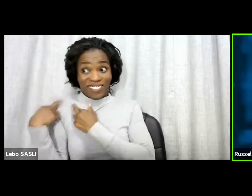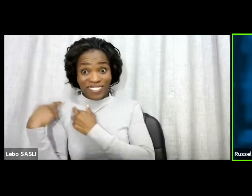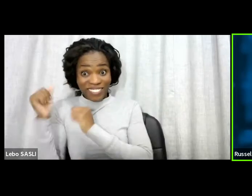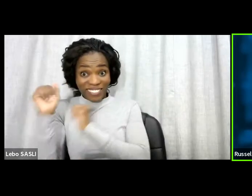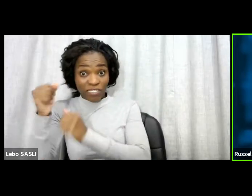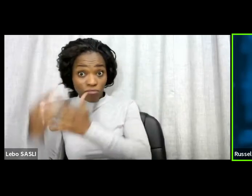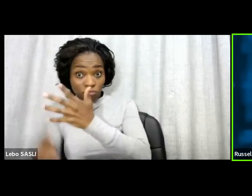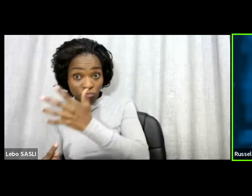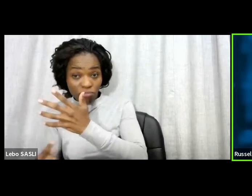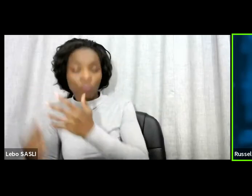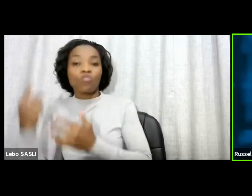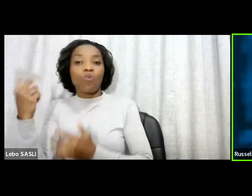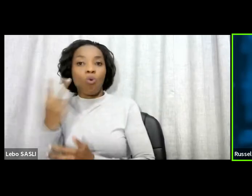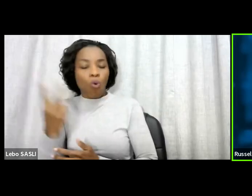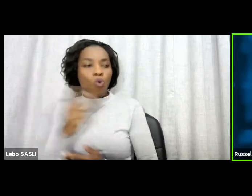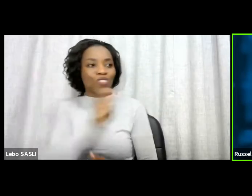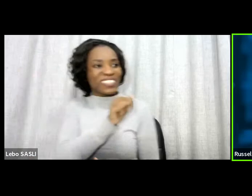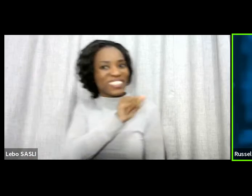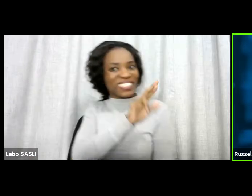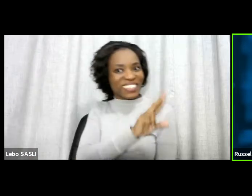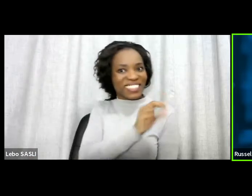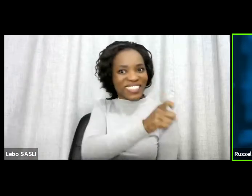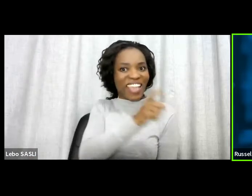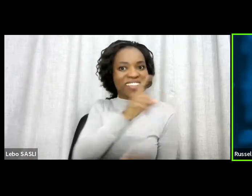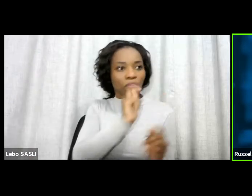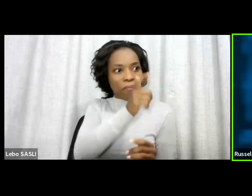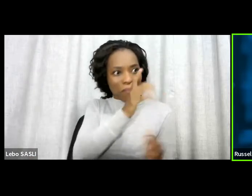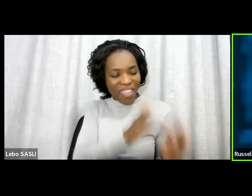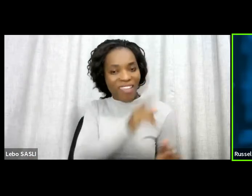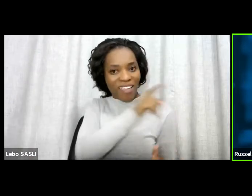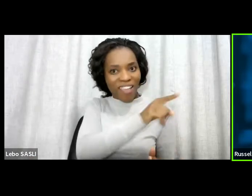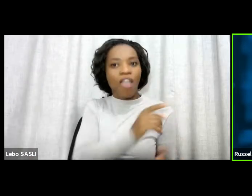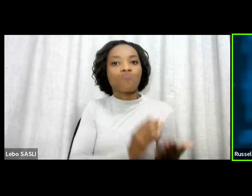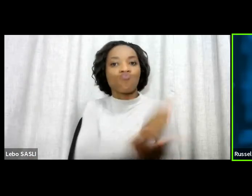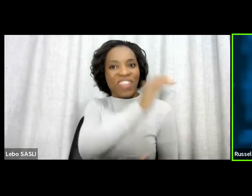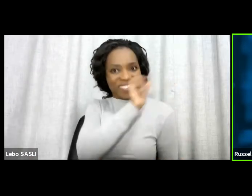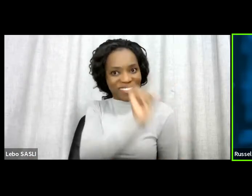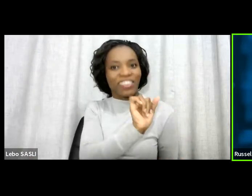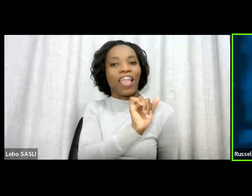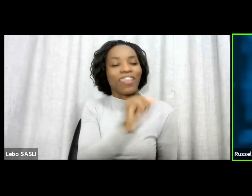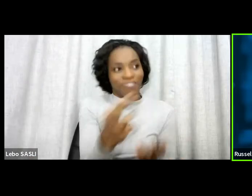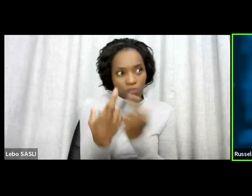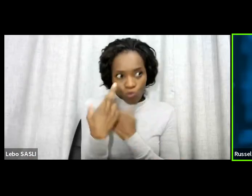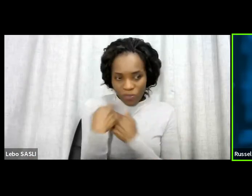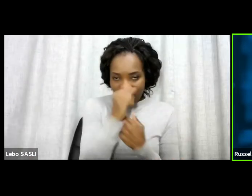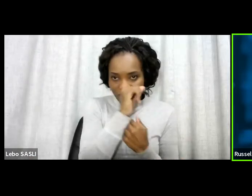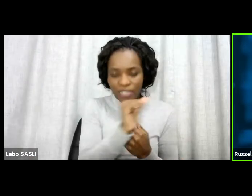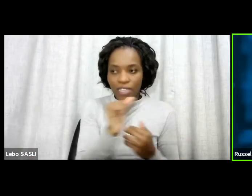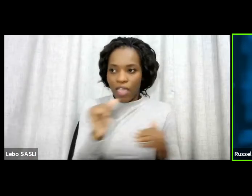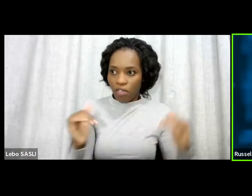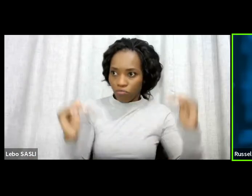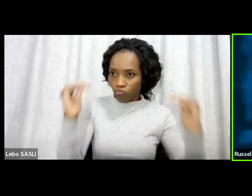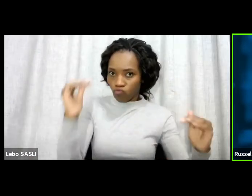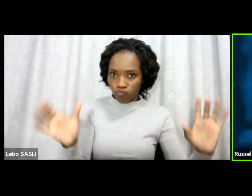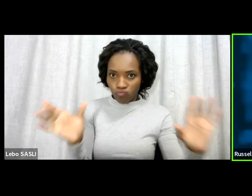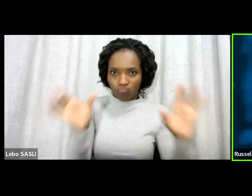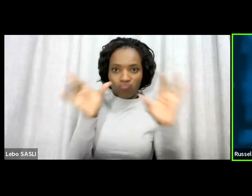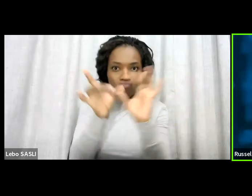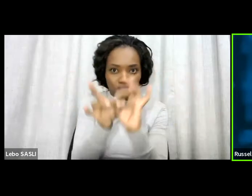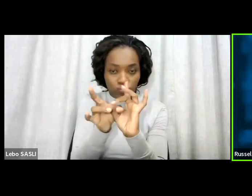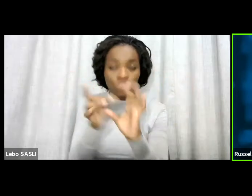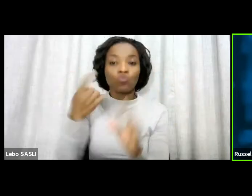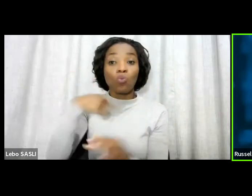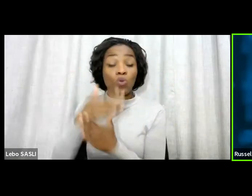hand, and taxpayers' rights and obligations on the other. We do have a good working relationship with